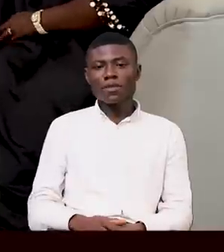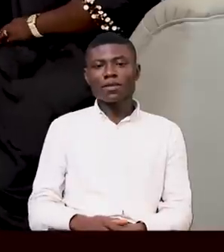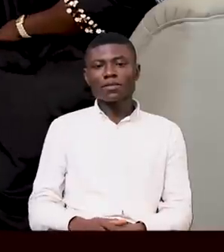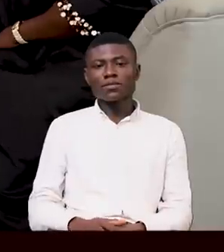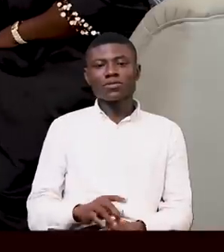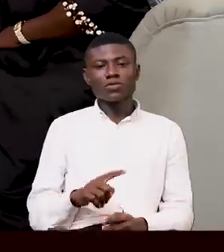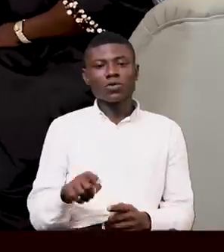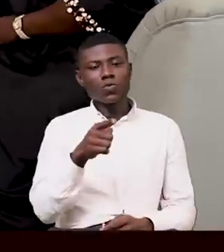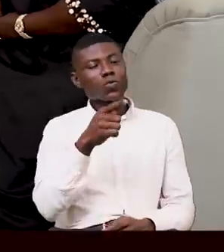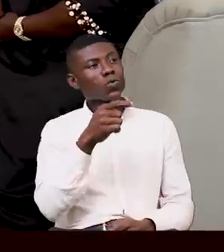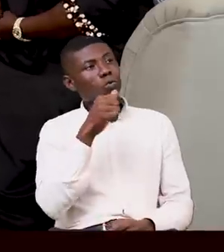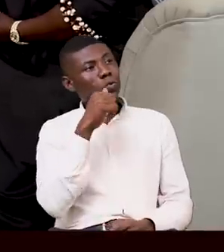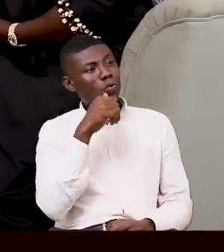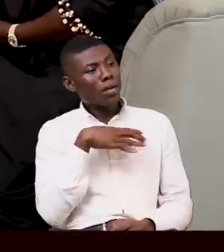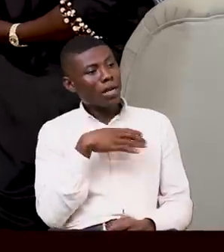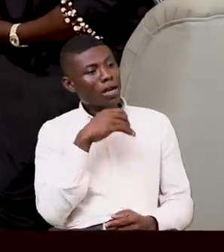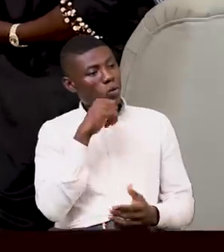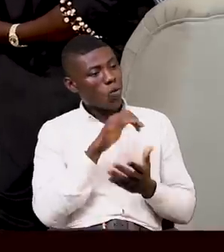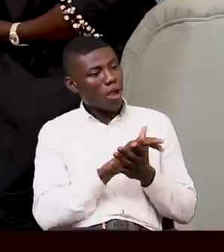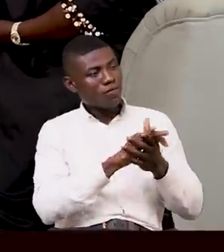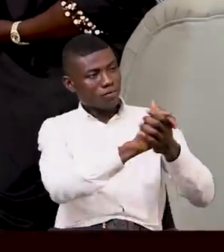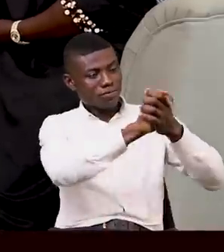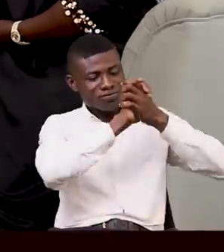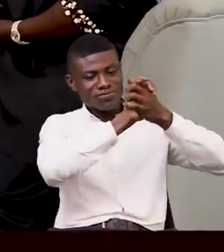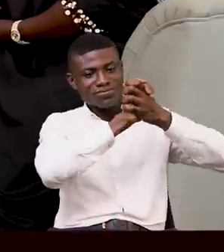Piesie, who drink one? May that say?